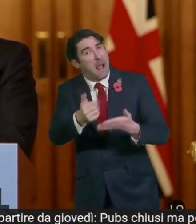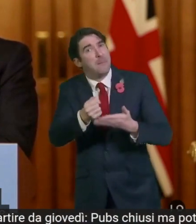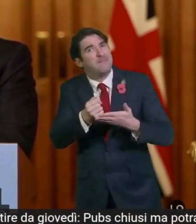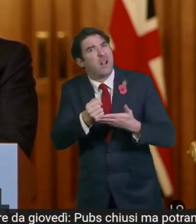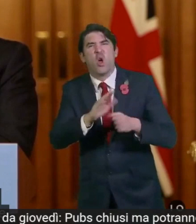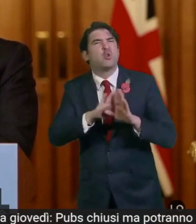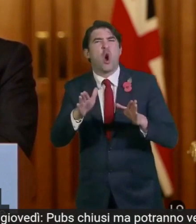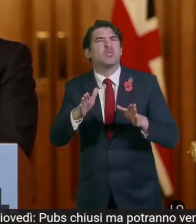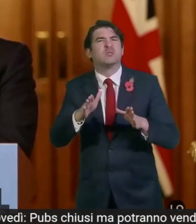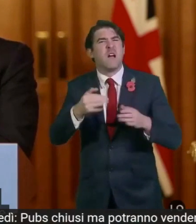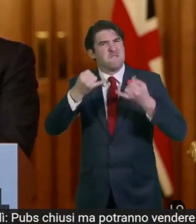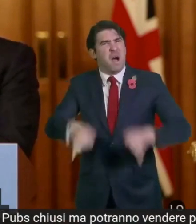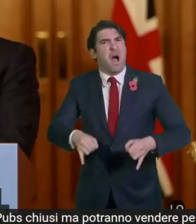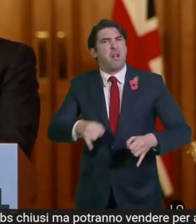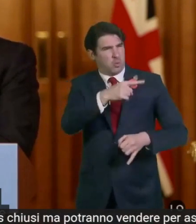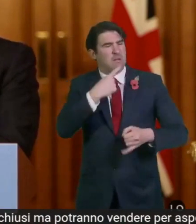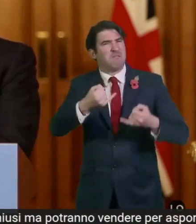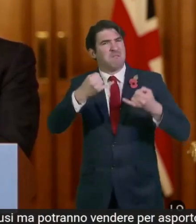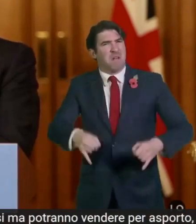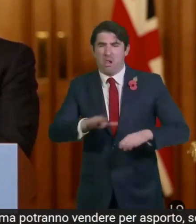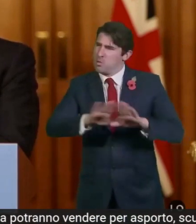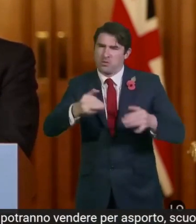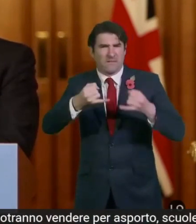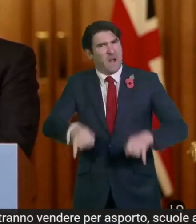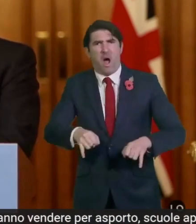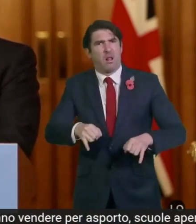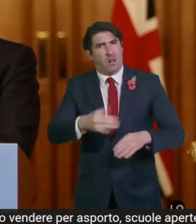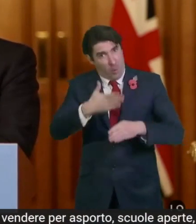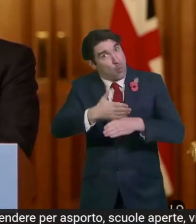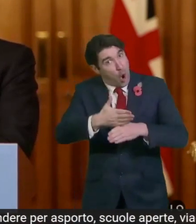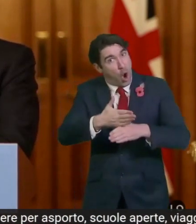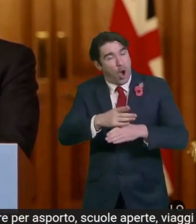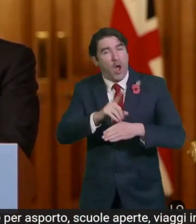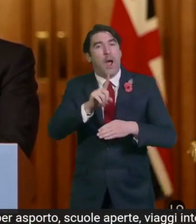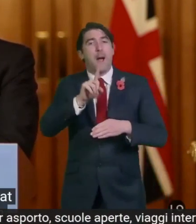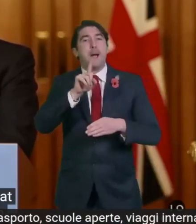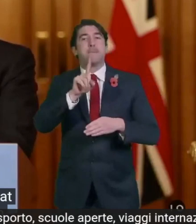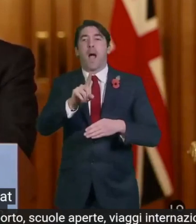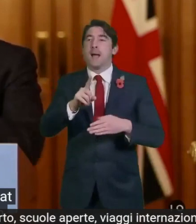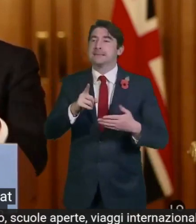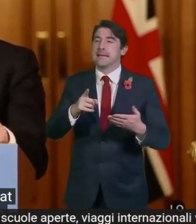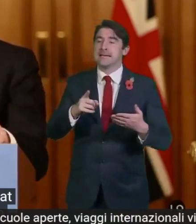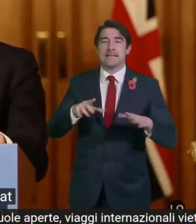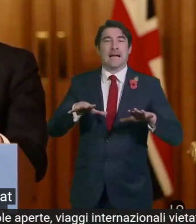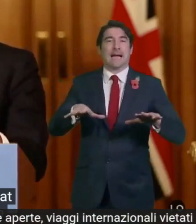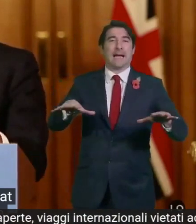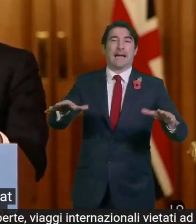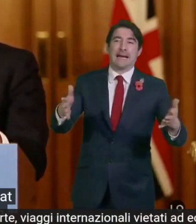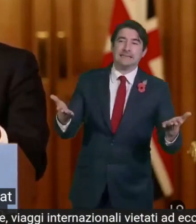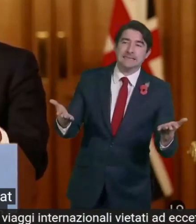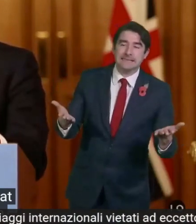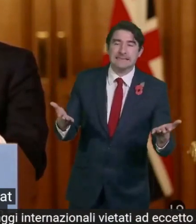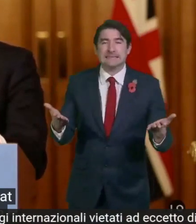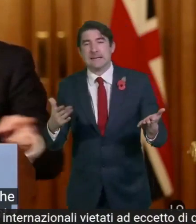made a huge difference. And perhaps if we continued, it really would have worked in those areas. The problem